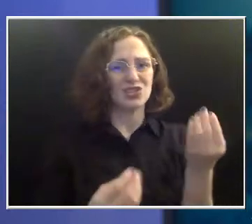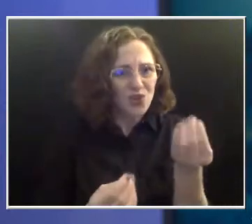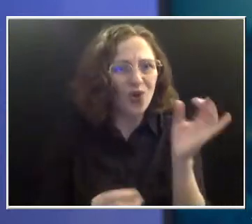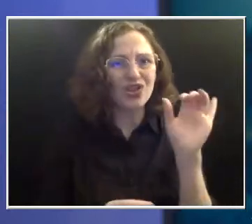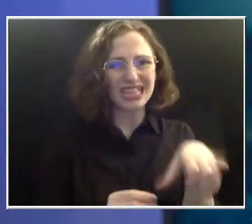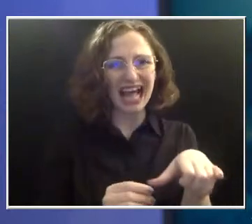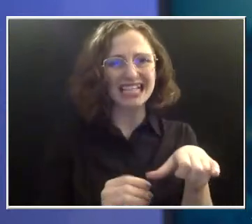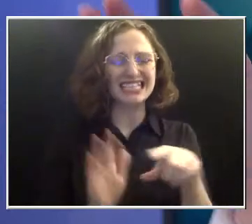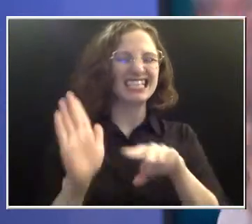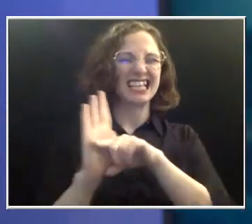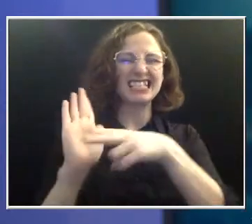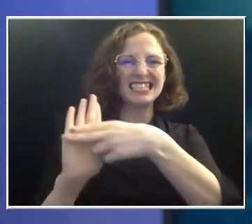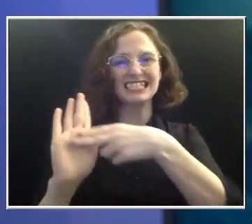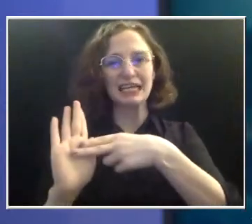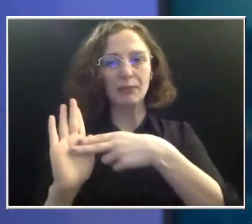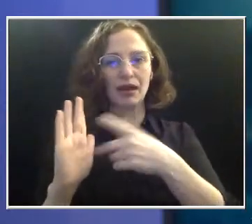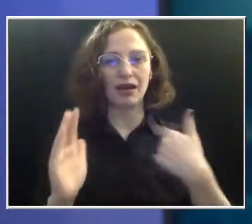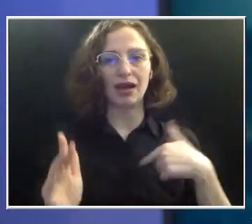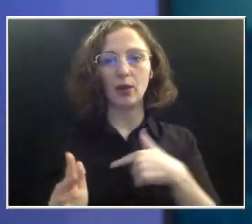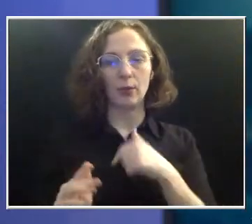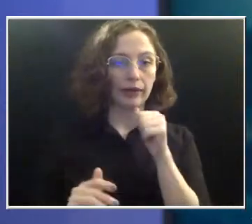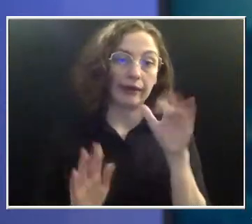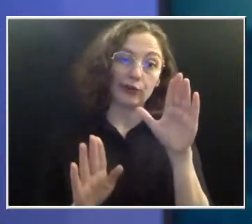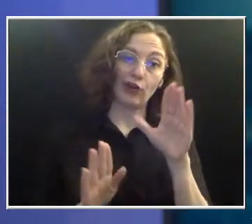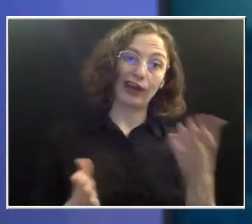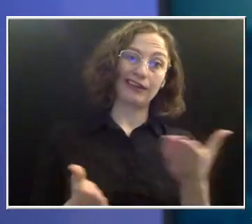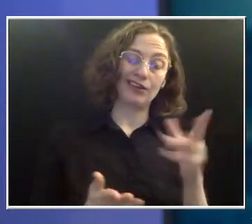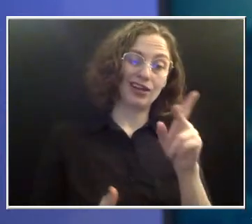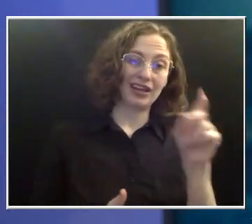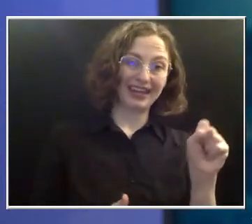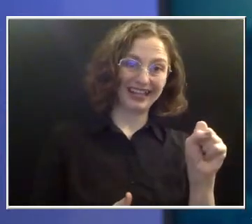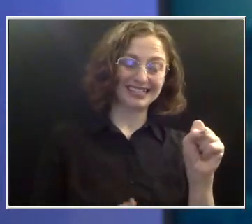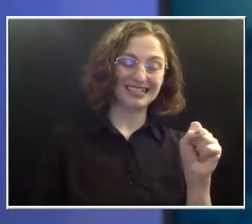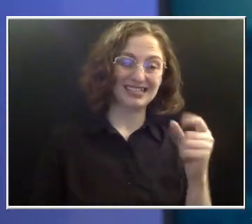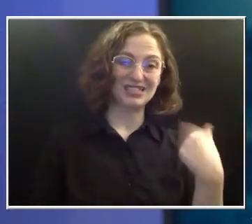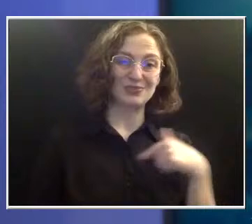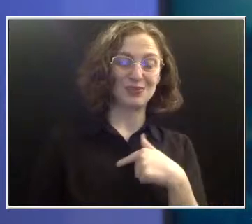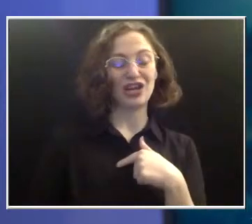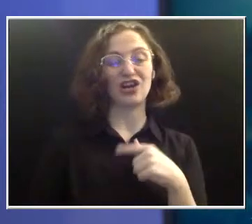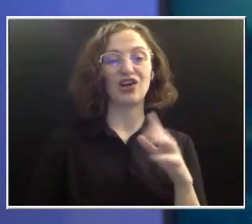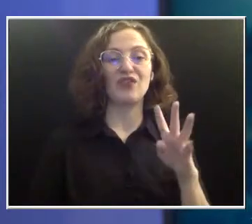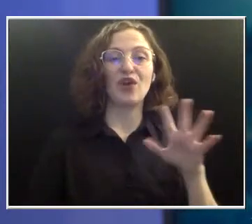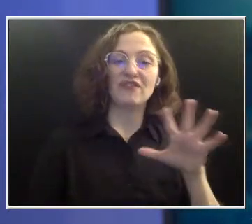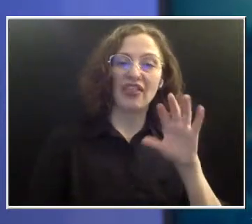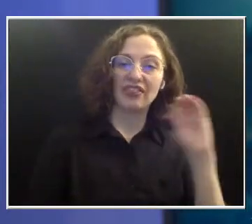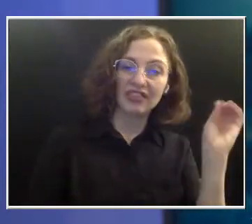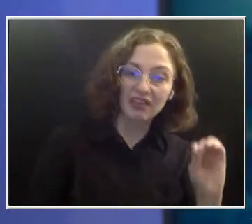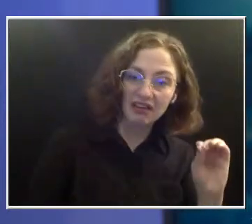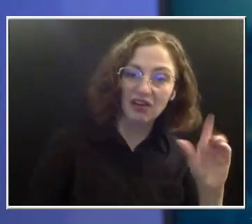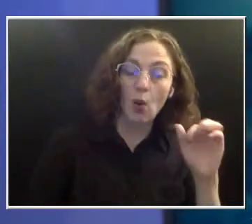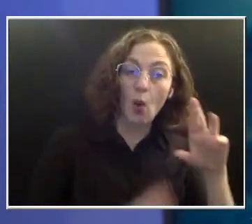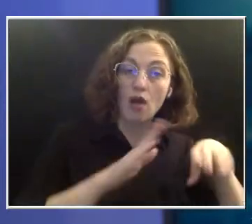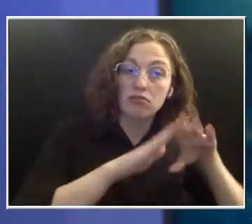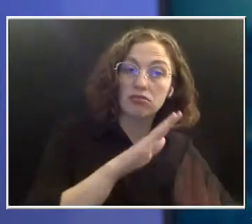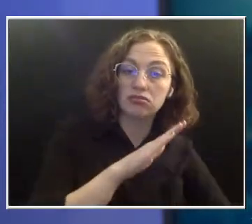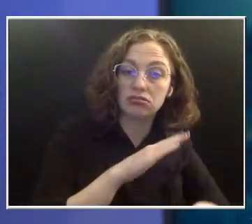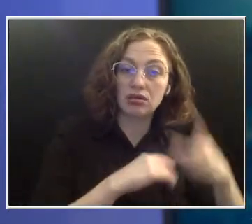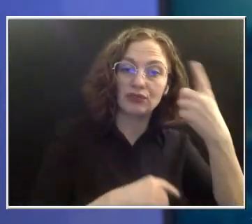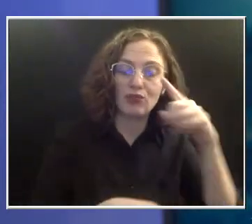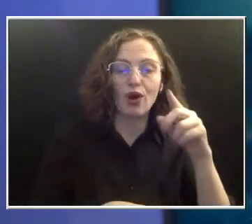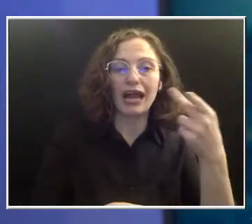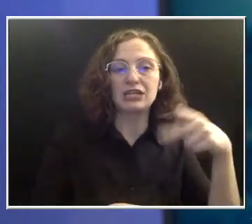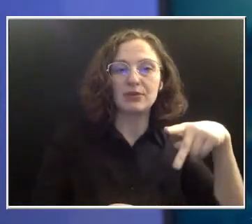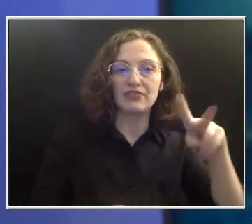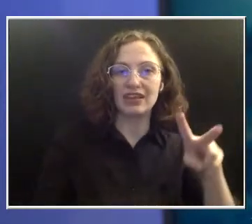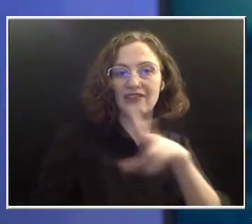We're always ranked 45th or below in our rates of HPV vaccination. We're certainly doing a lot of things to try and